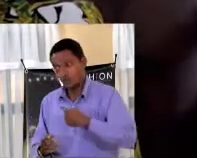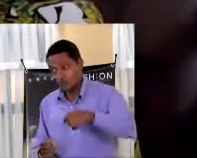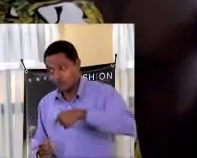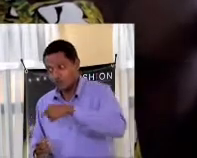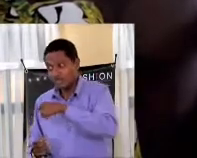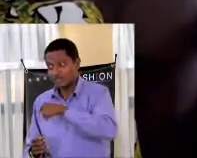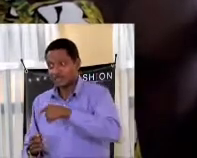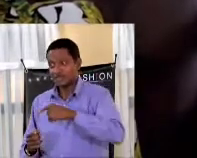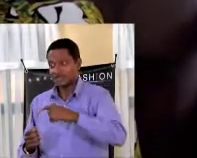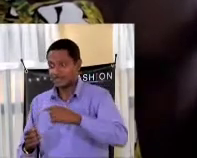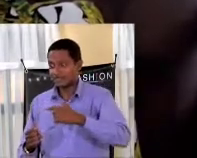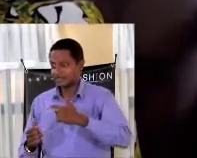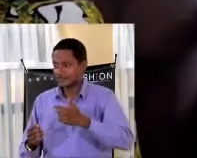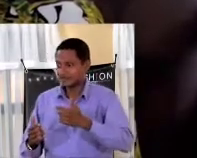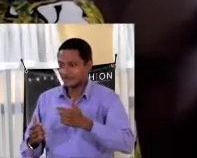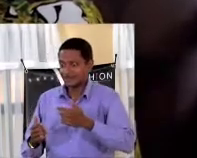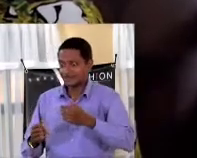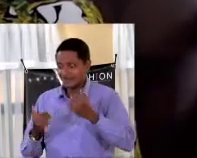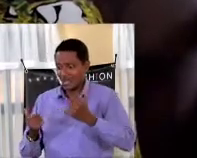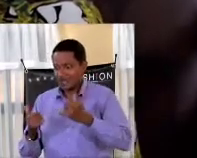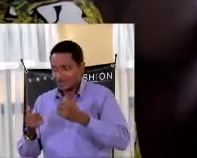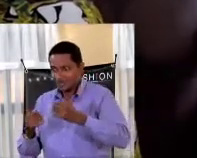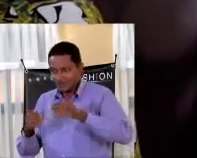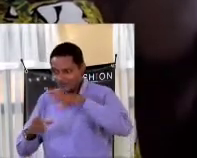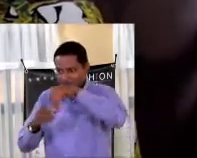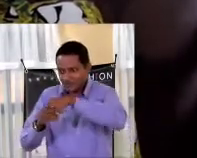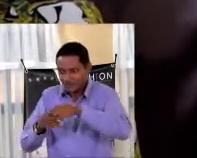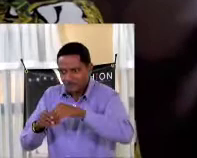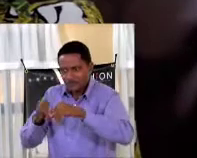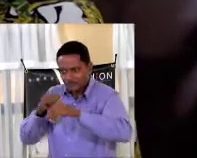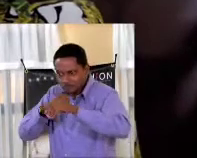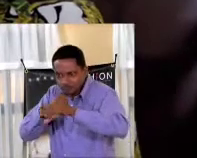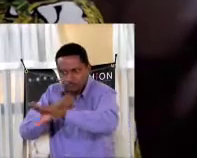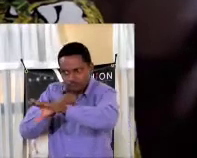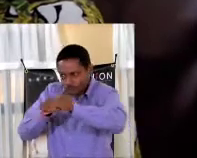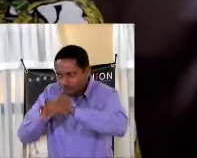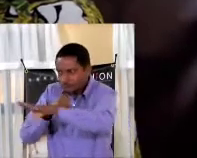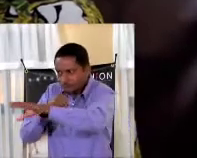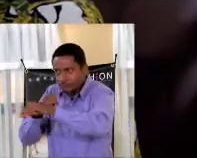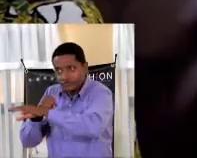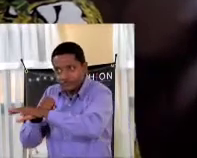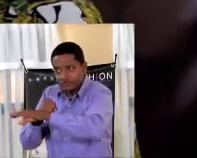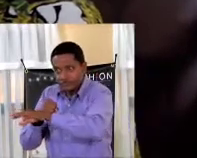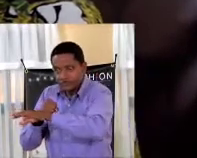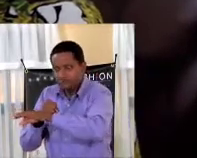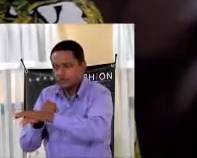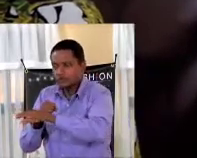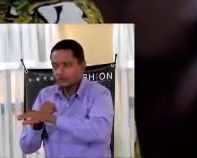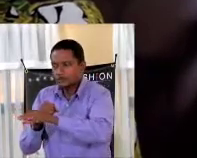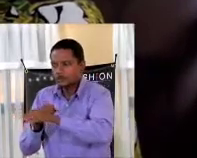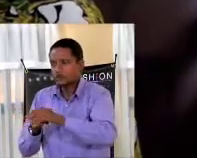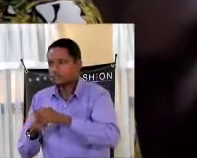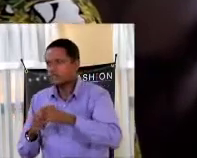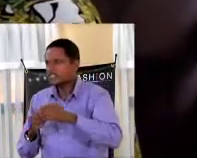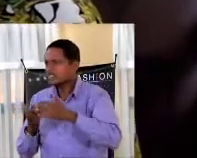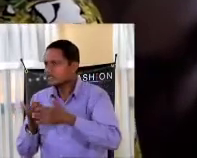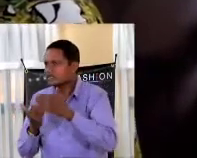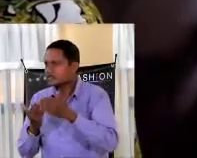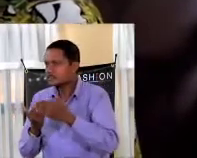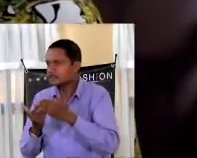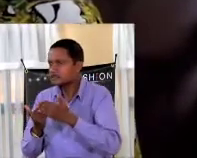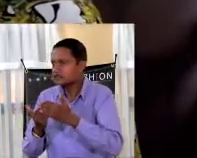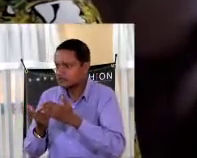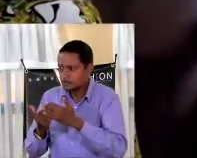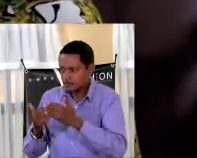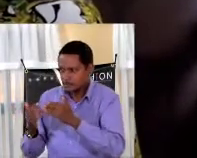entering the market, we're new as an aesthetic, as a movement, and as designers, we're entering the market. The easiest entry level is the contemporary